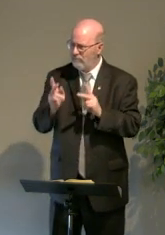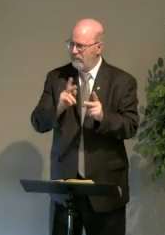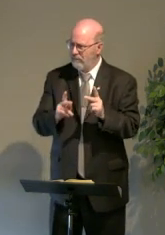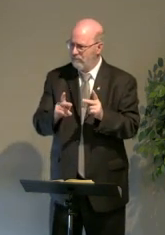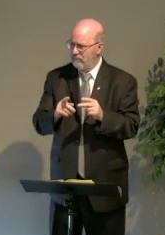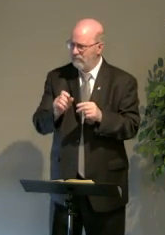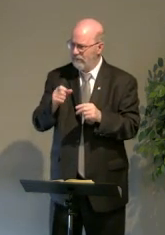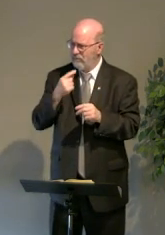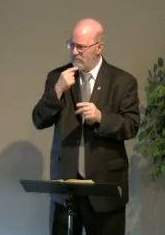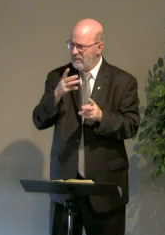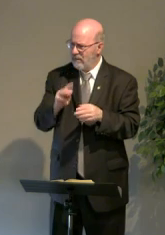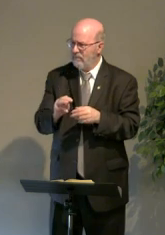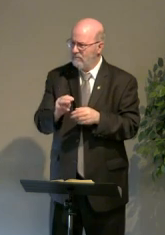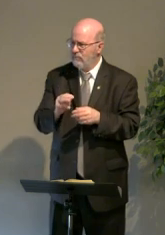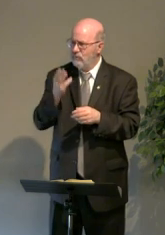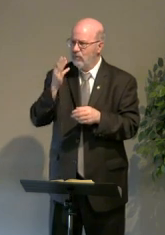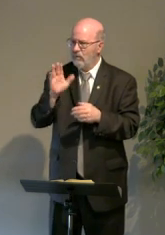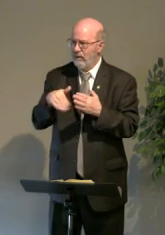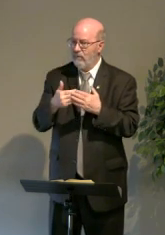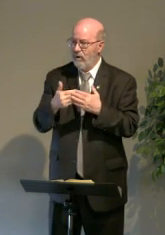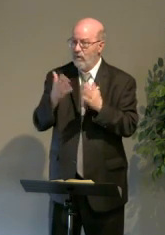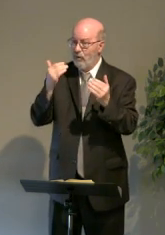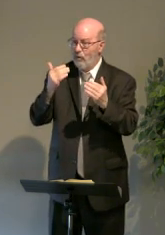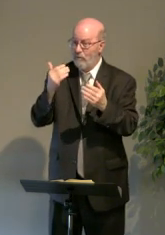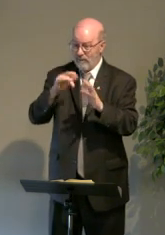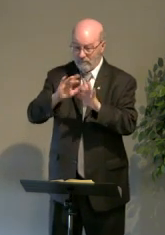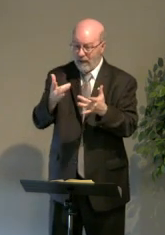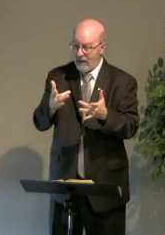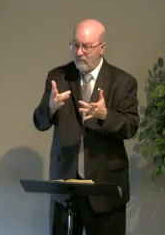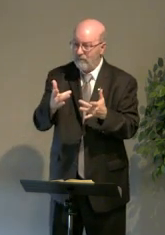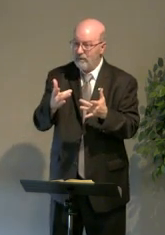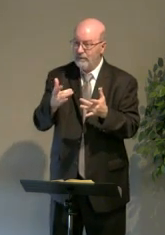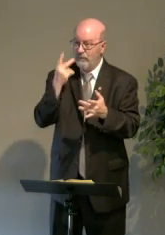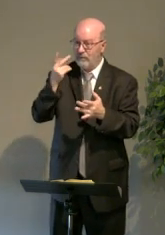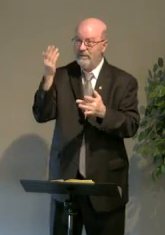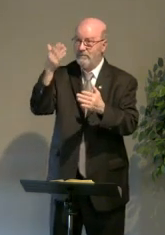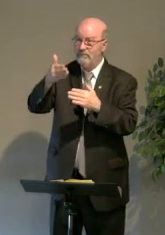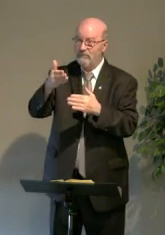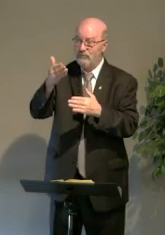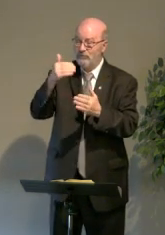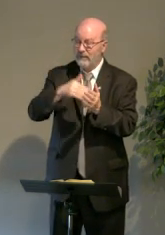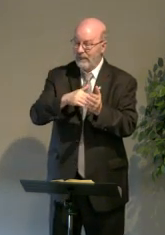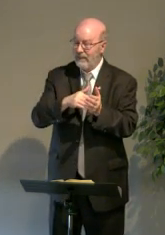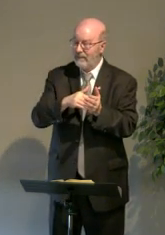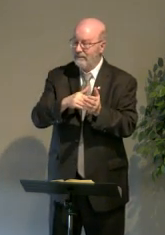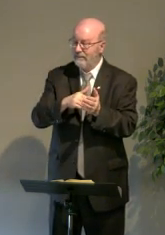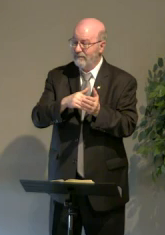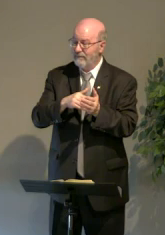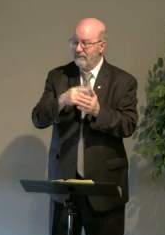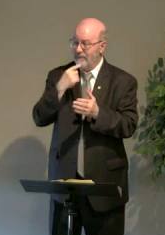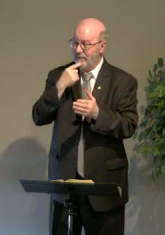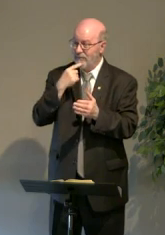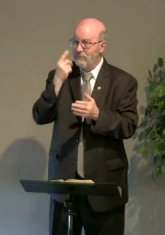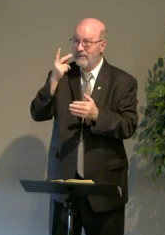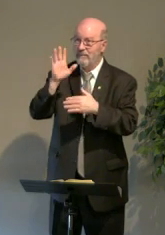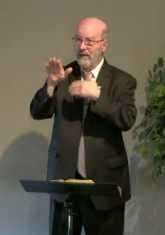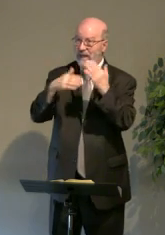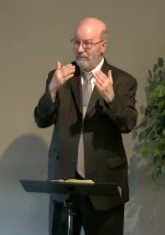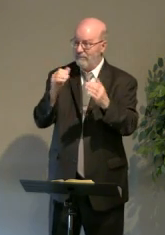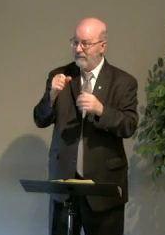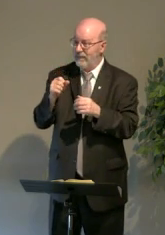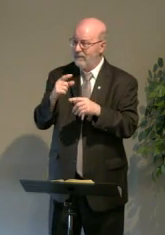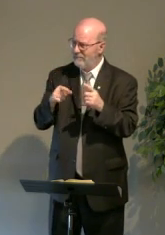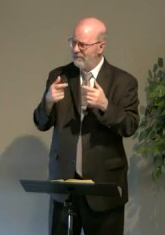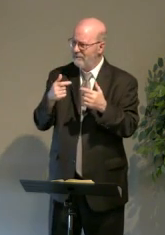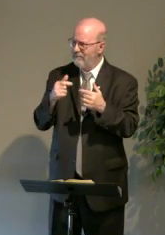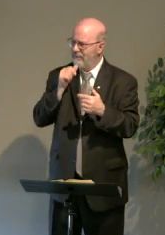miss them. We know we have all the hope of Scripture, and the spiritual side of it, we're excited that we'll get to see them again one day, but